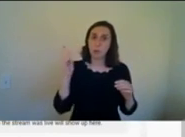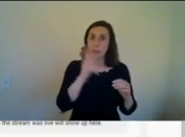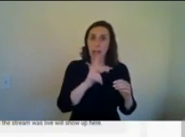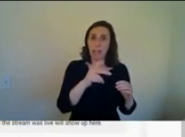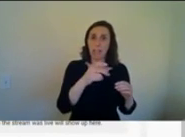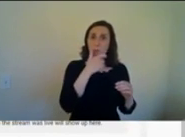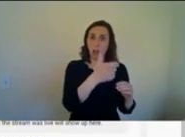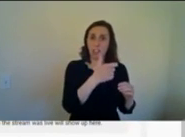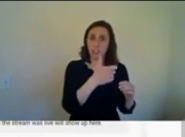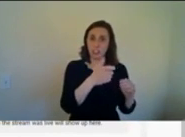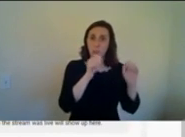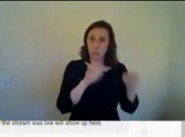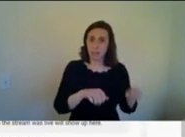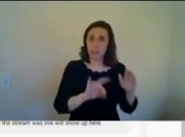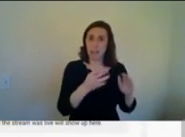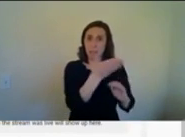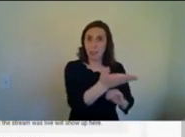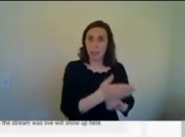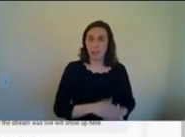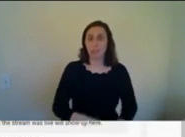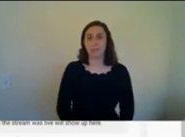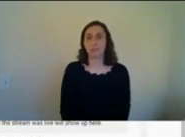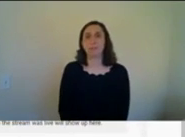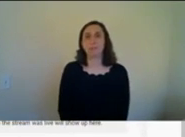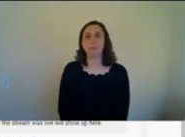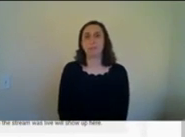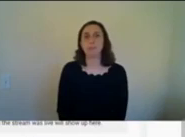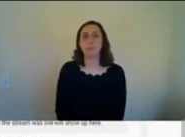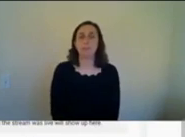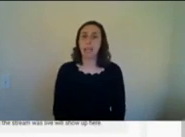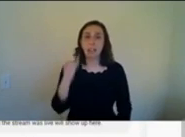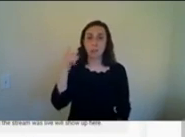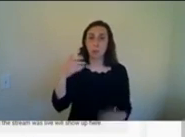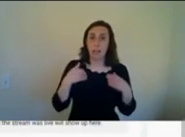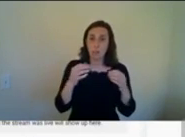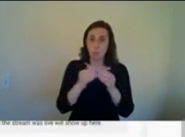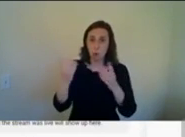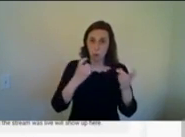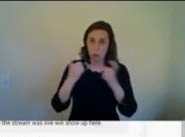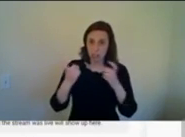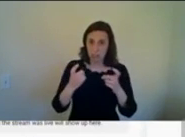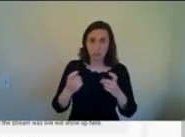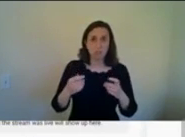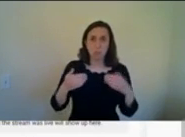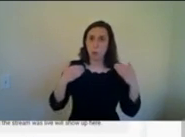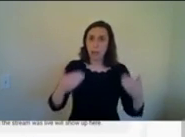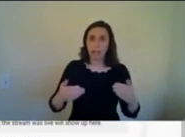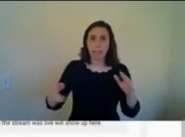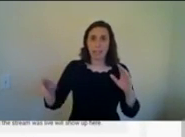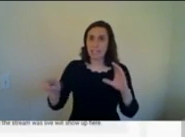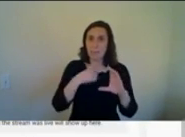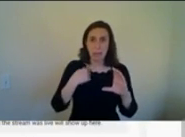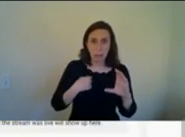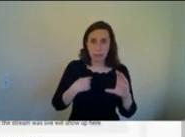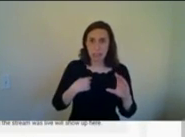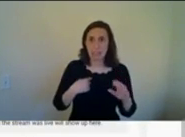that's what I have administratively. Again, continue to email me questions. I've been trying to create